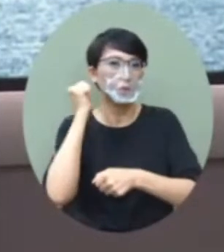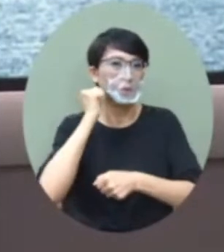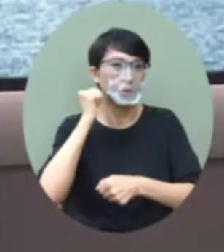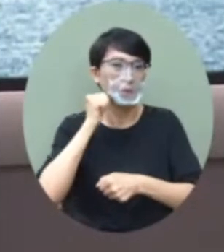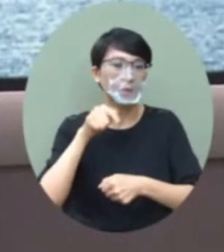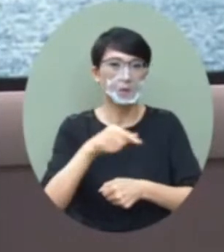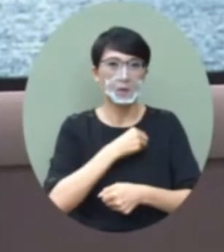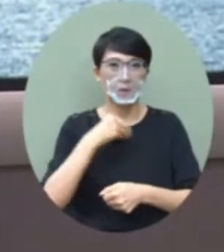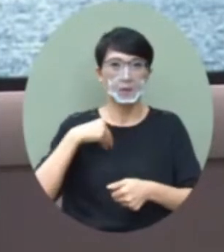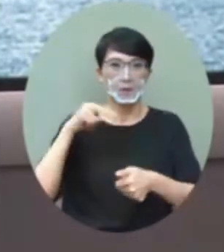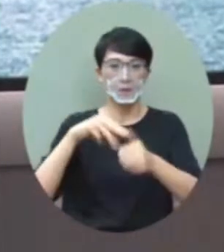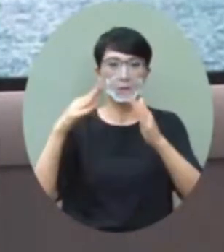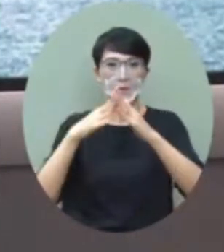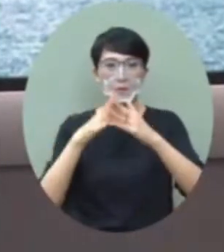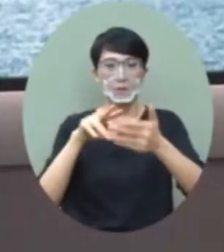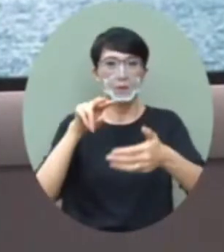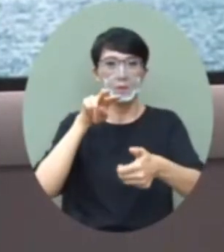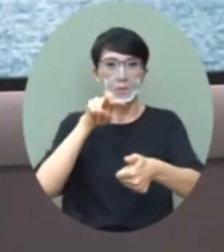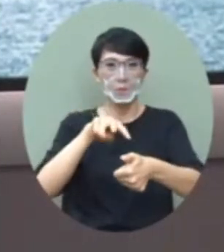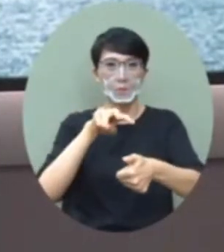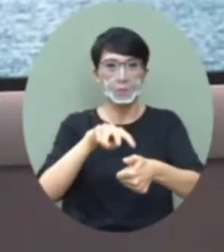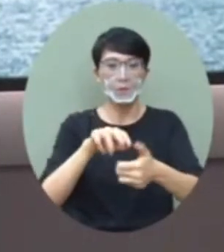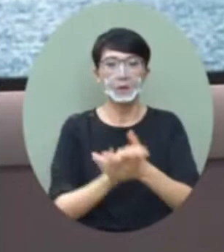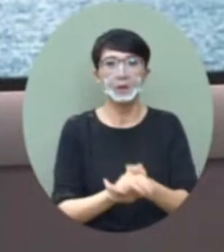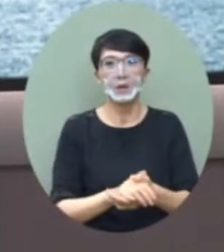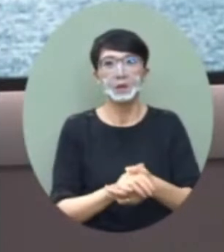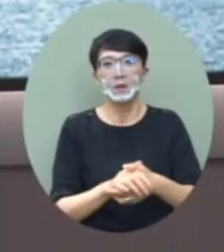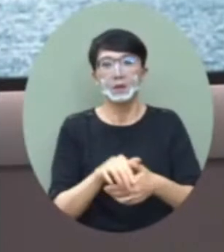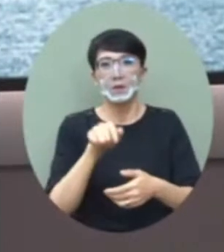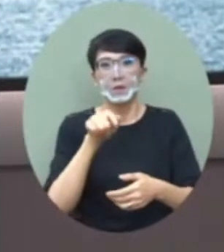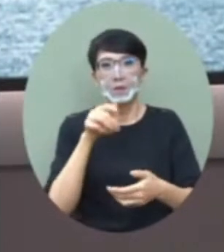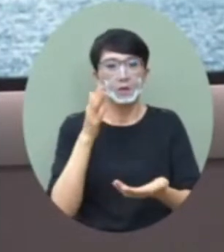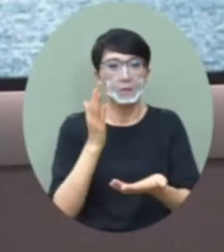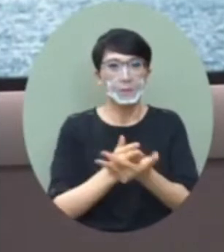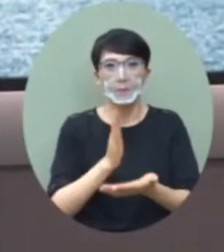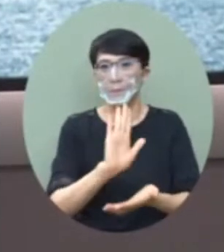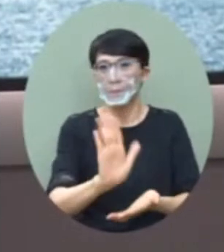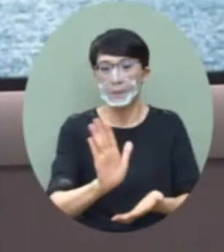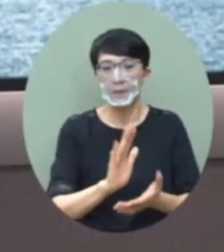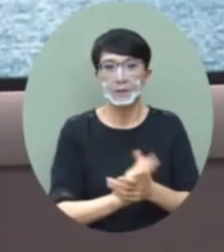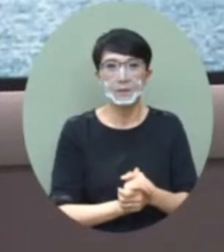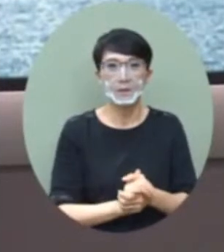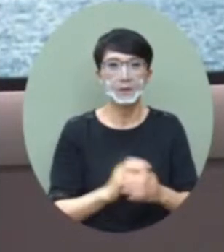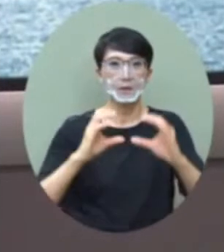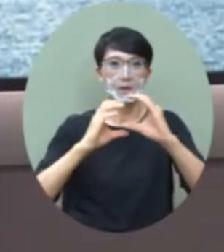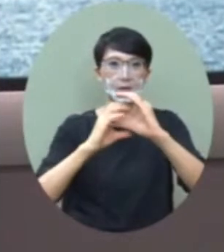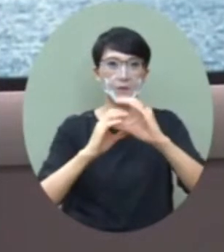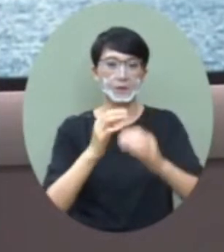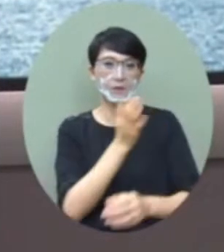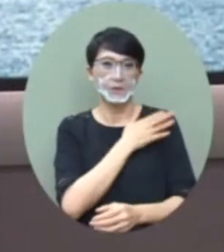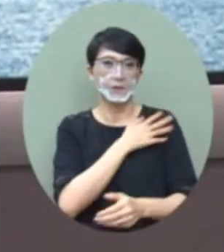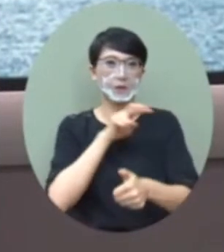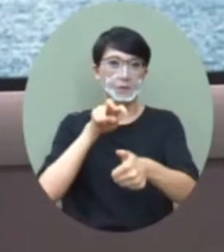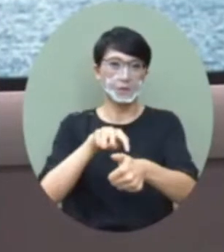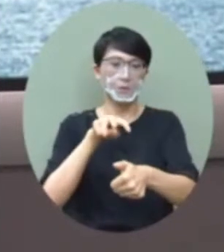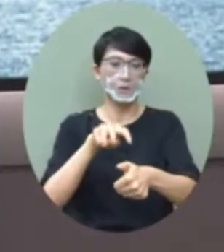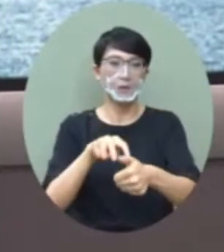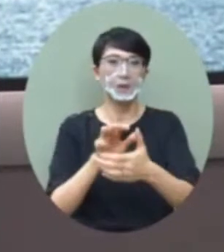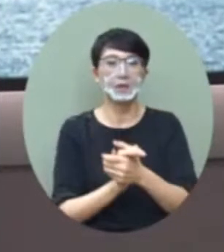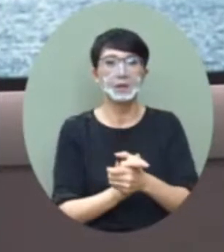As regards their details, I don't have them now, and I can't ascertain with the SWD now. Now for